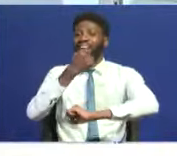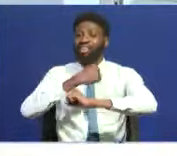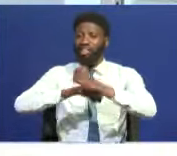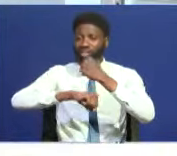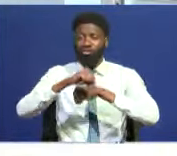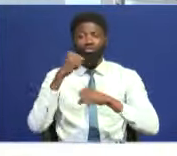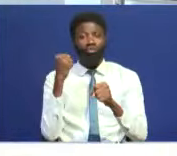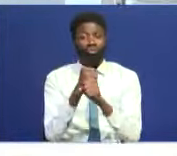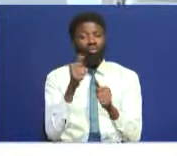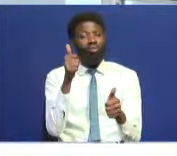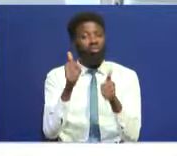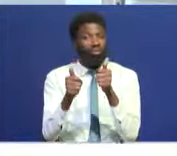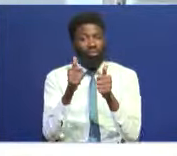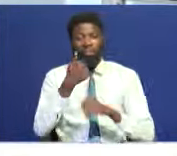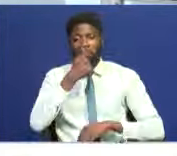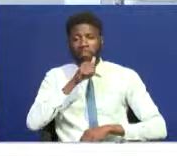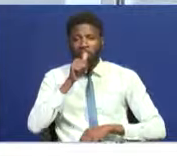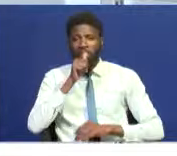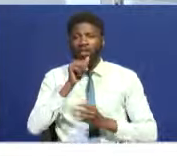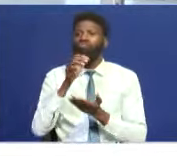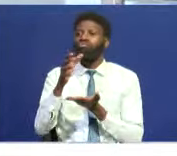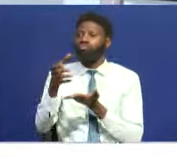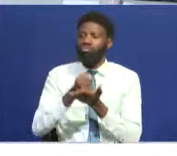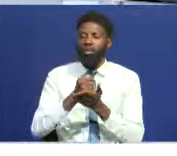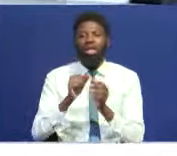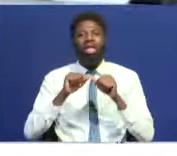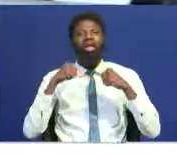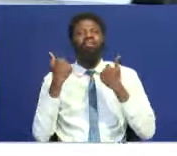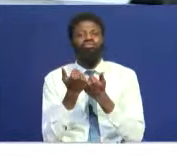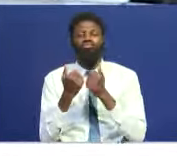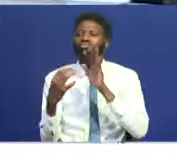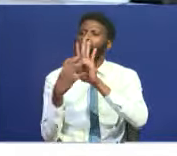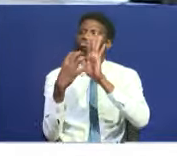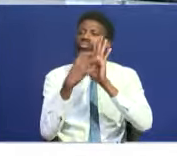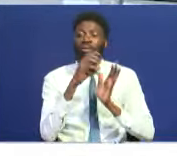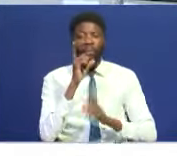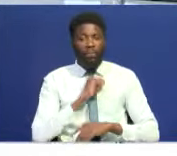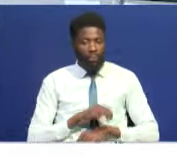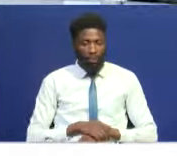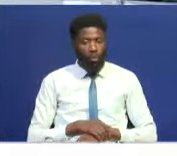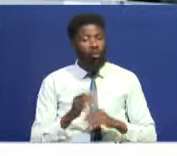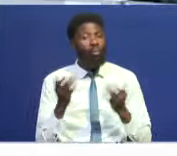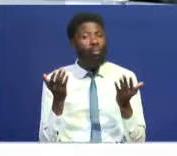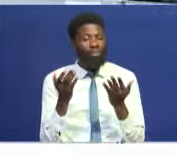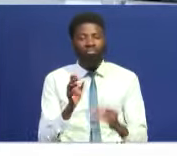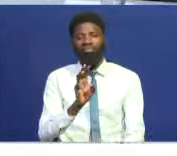private recruitment agencies on the National Employment Authority website at